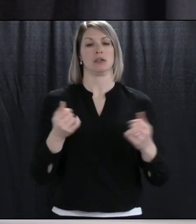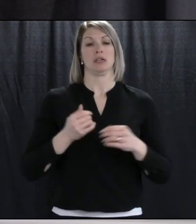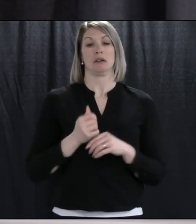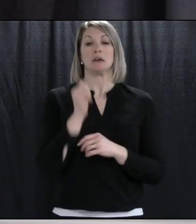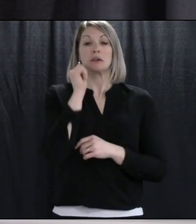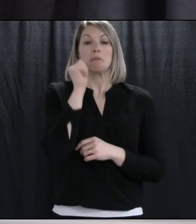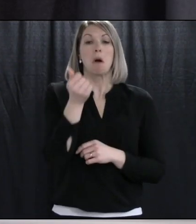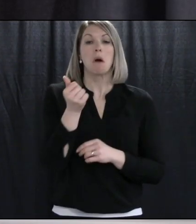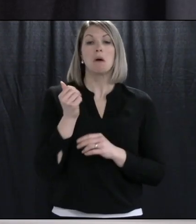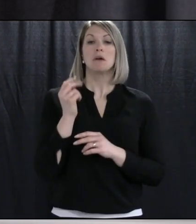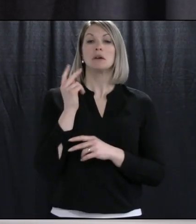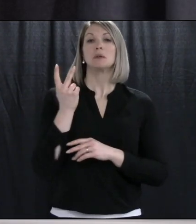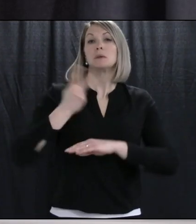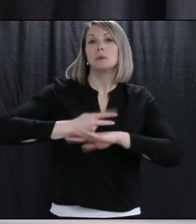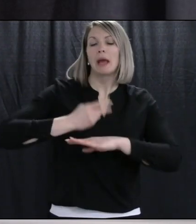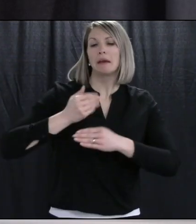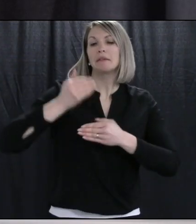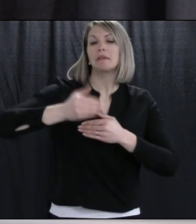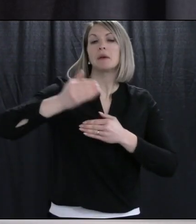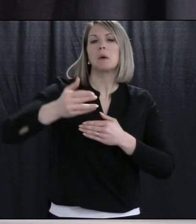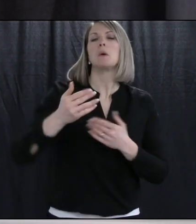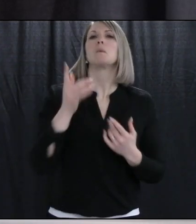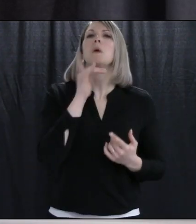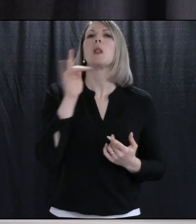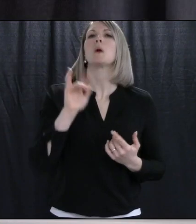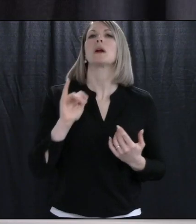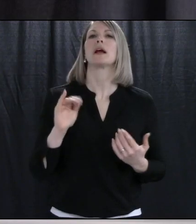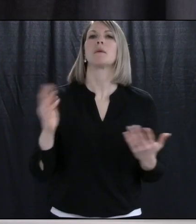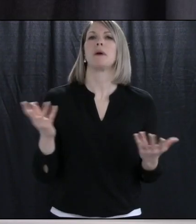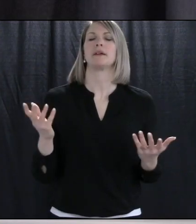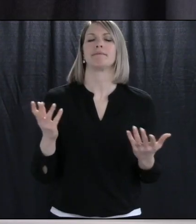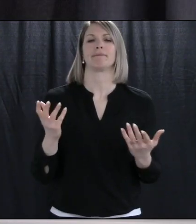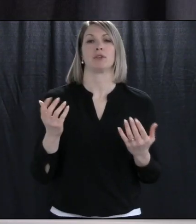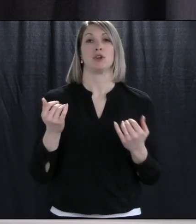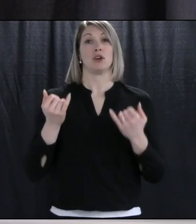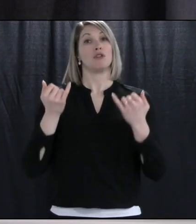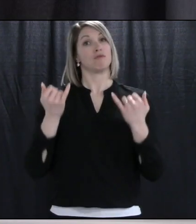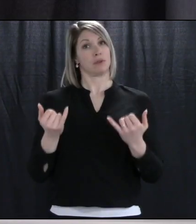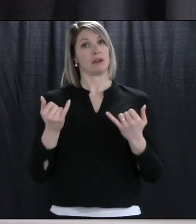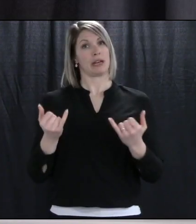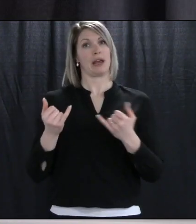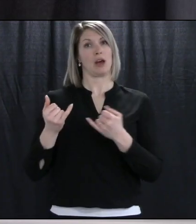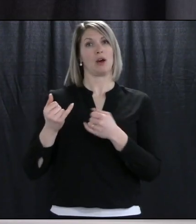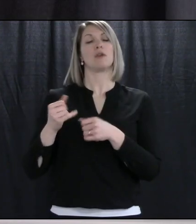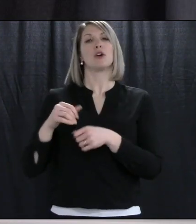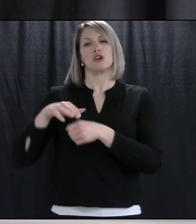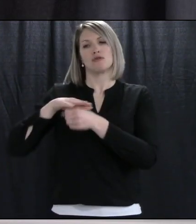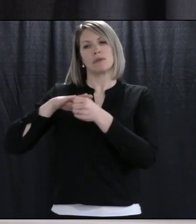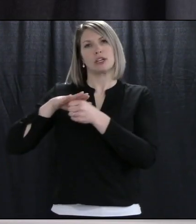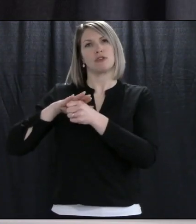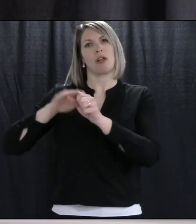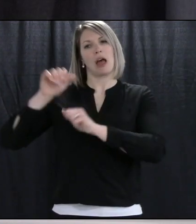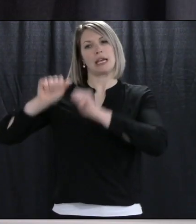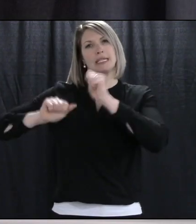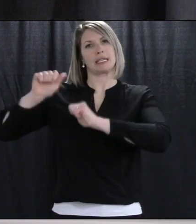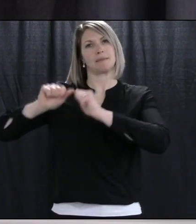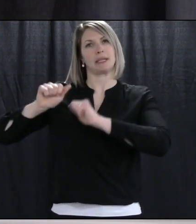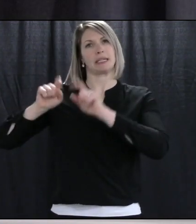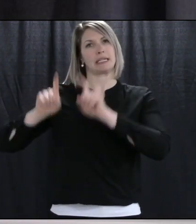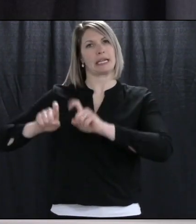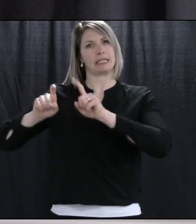days. We will be moving on a regional basis to assessment centres for